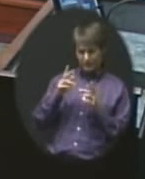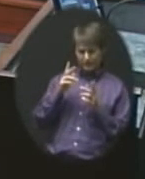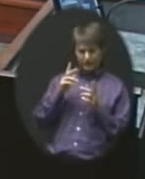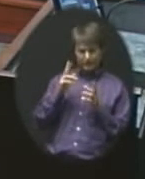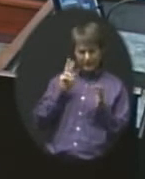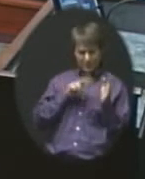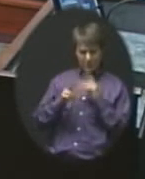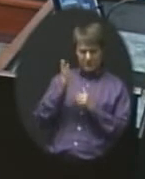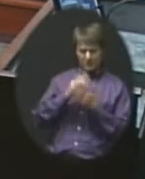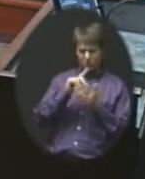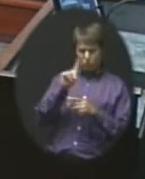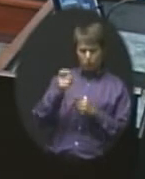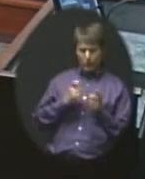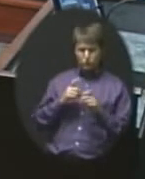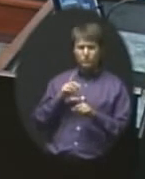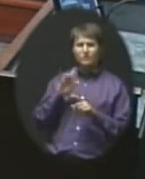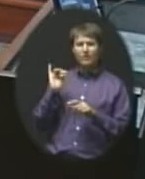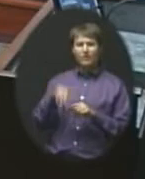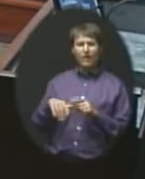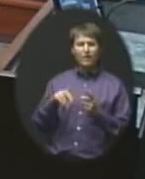anticipate some questions and things such as that.